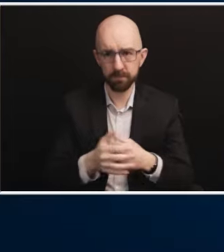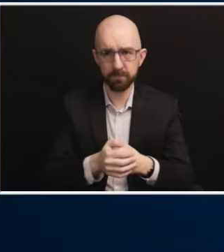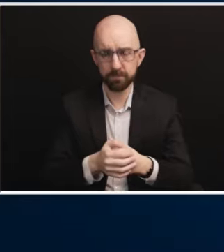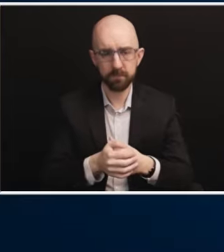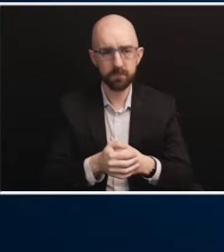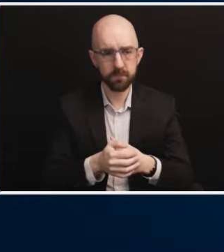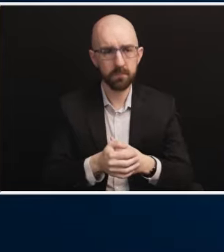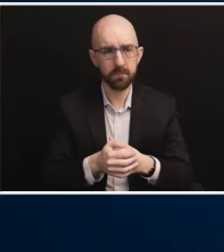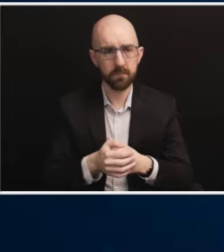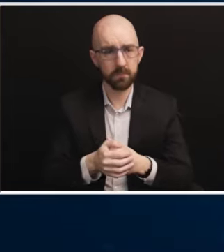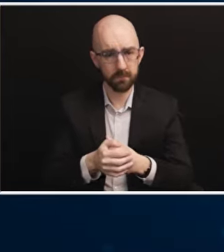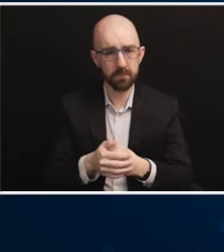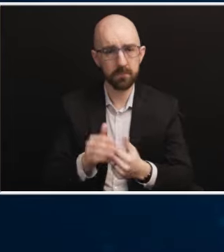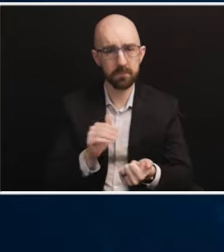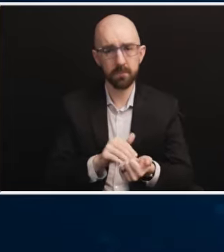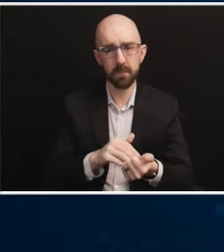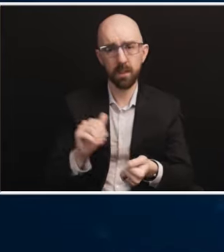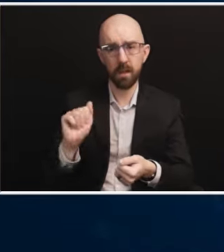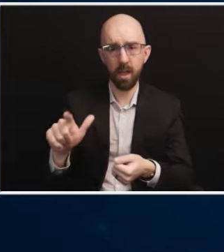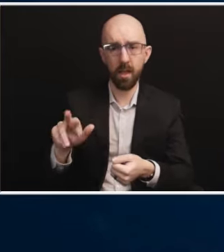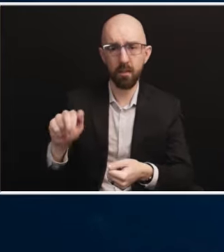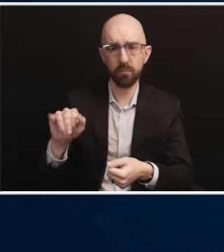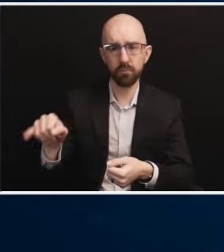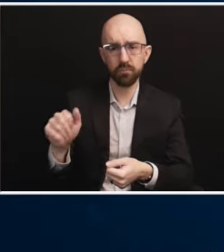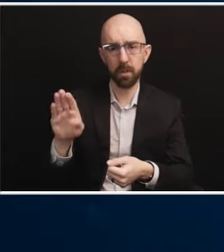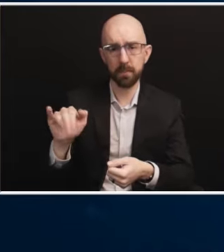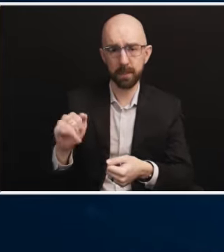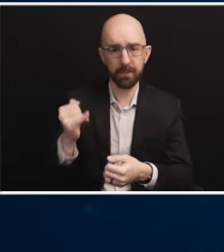Dr. Al-Rajabi, how about final thoughts from you?